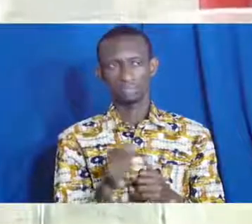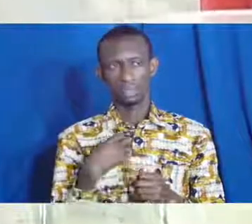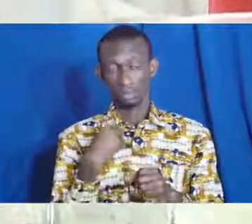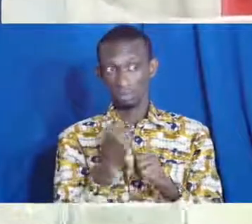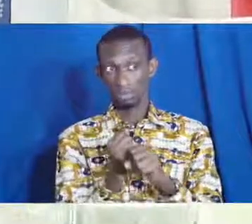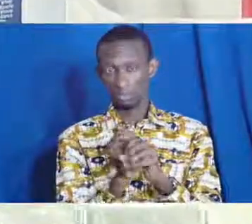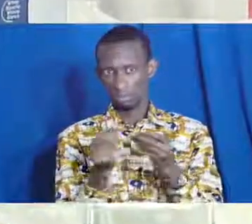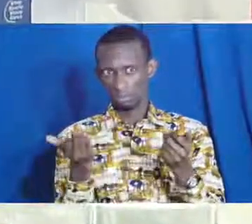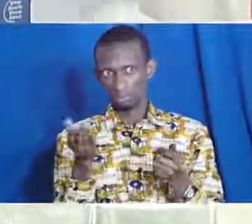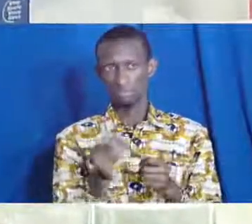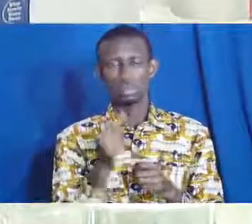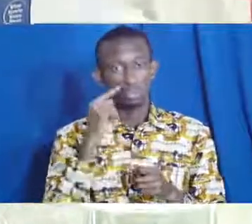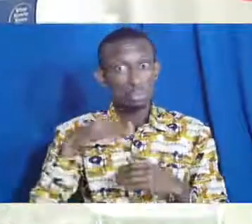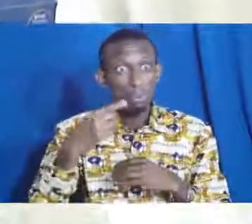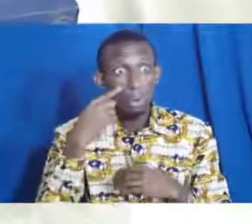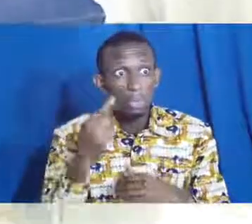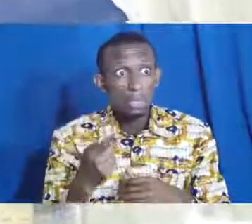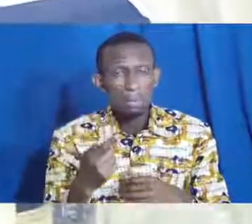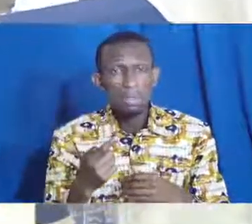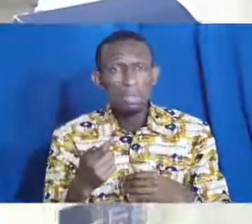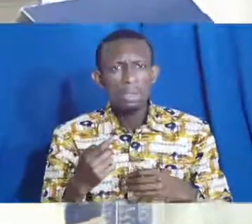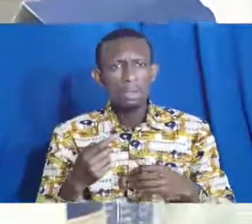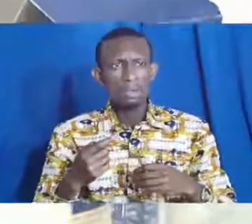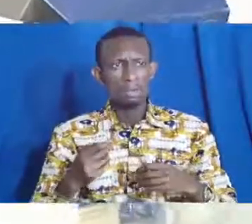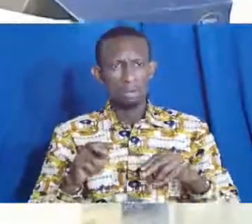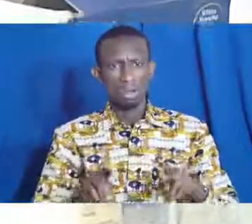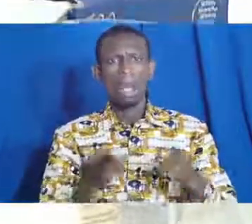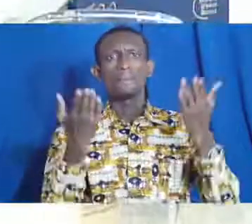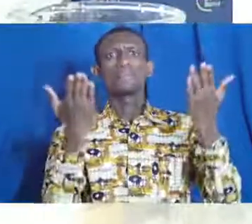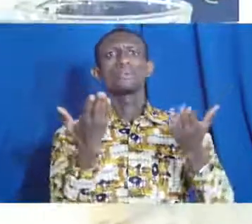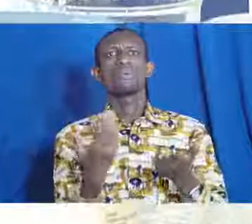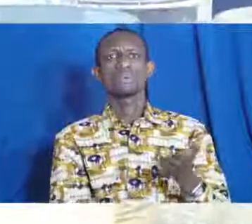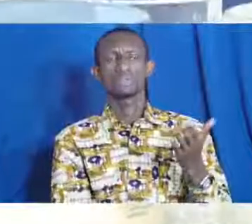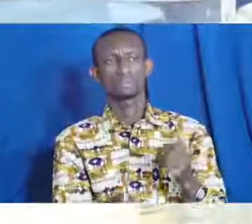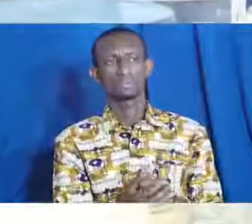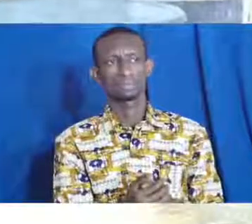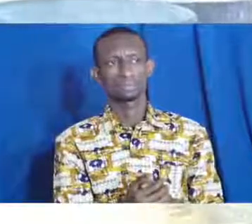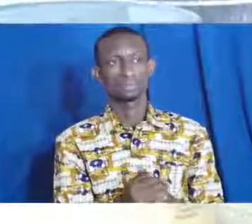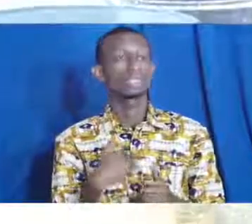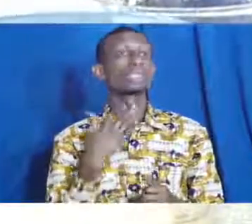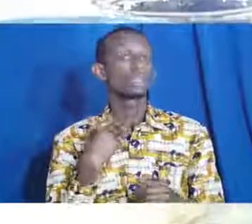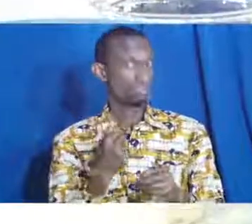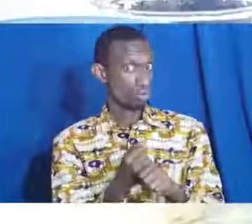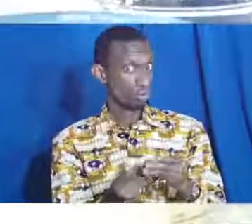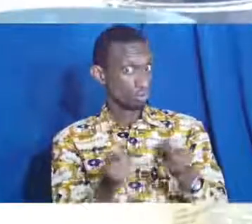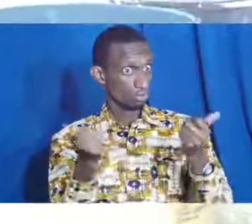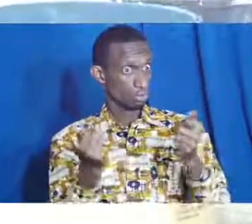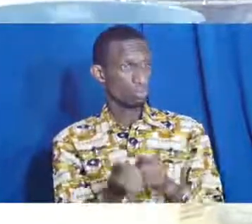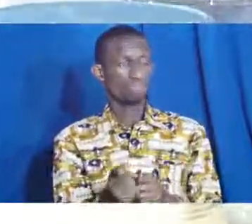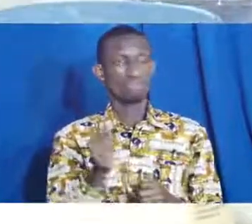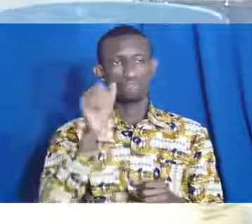predict what is happening. I'll ask you to predict what is happening. I'm just making a solution of copper 2